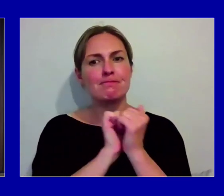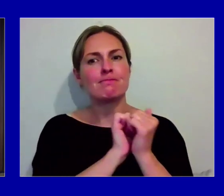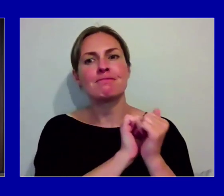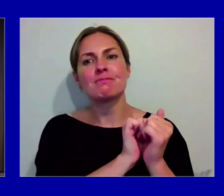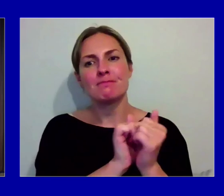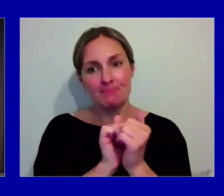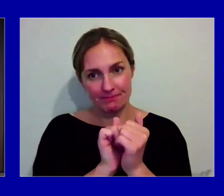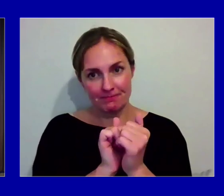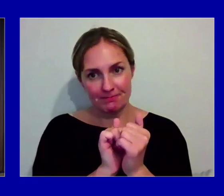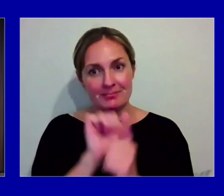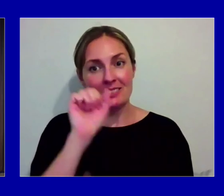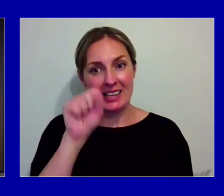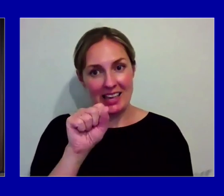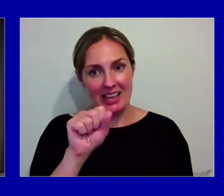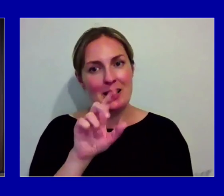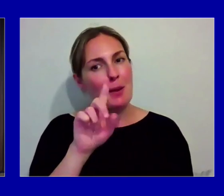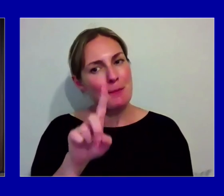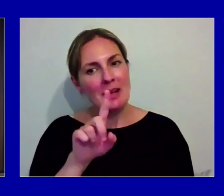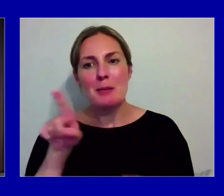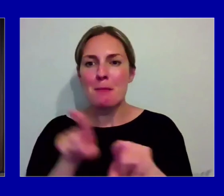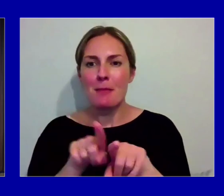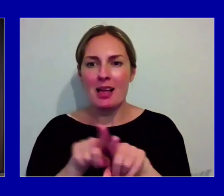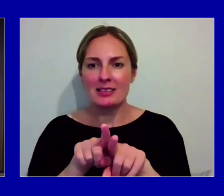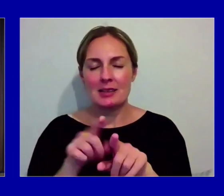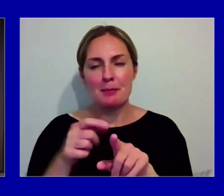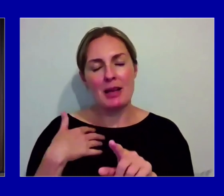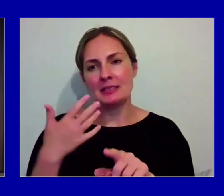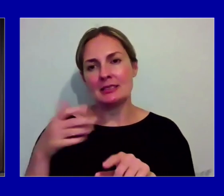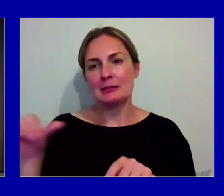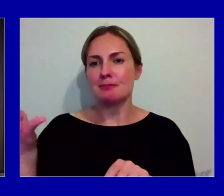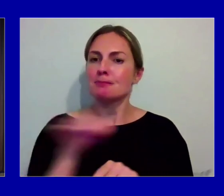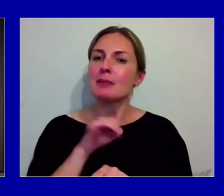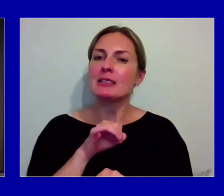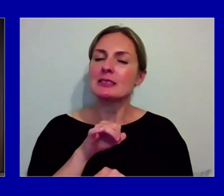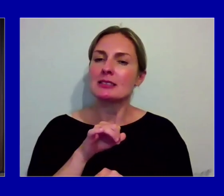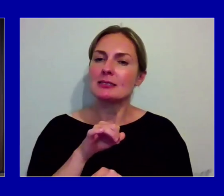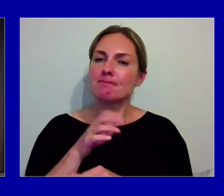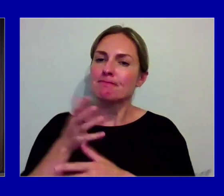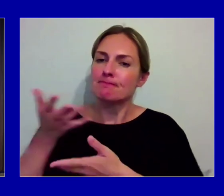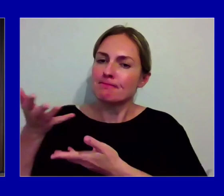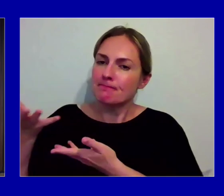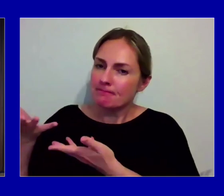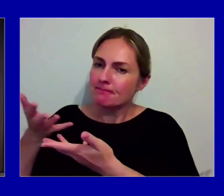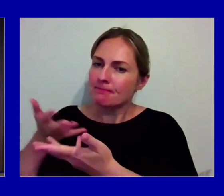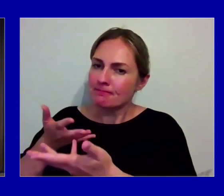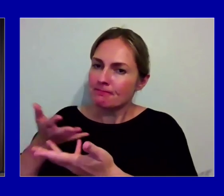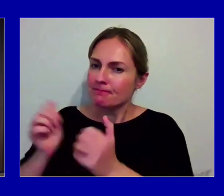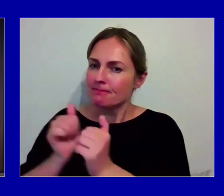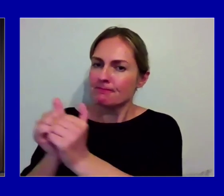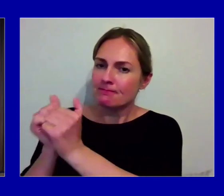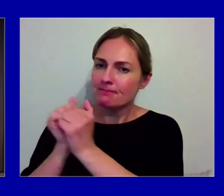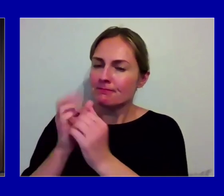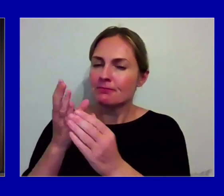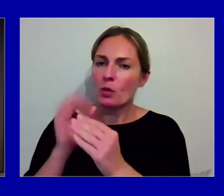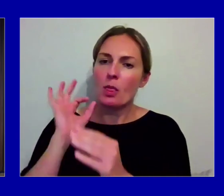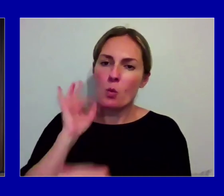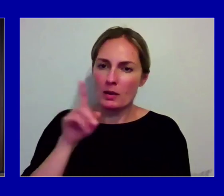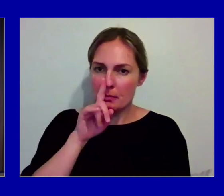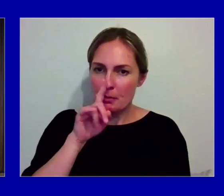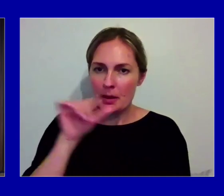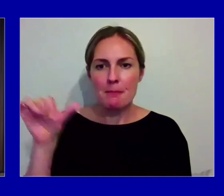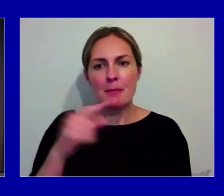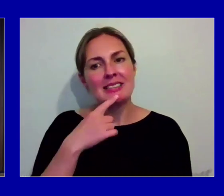non-Aboriginal brothers and sisters and saying, listen, um, we know about this grass here. We know what it needs. We know about that